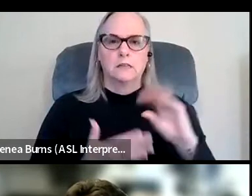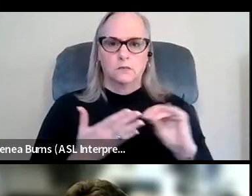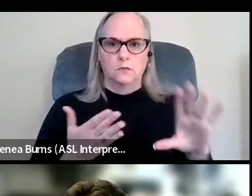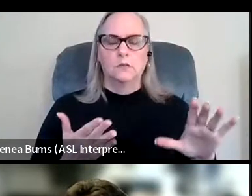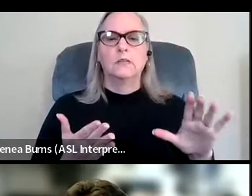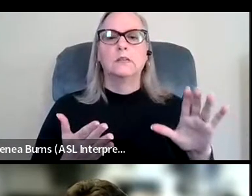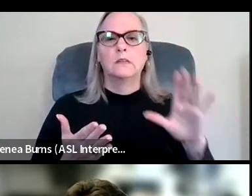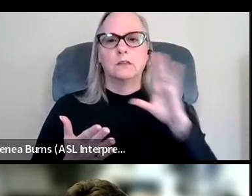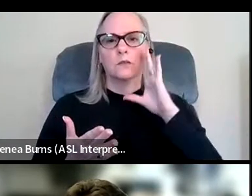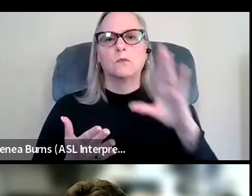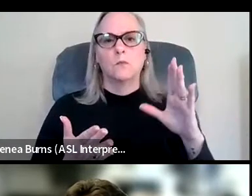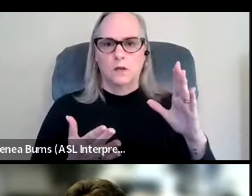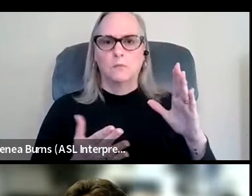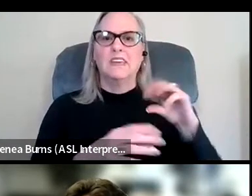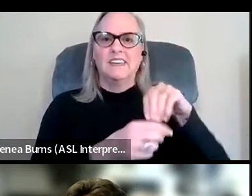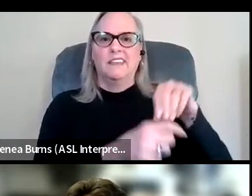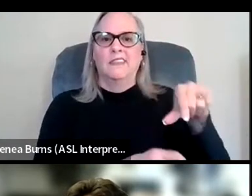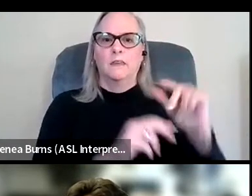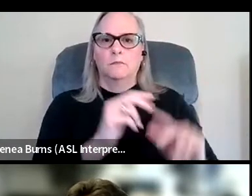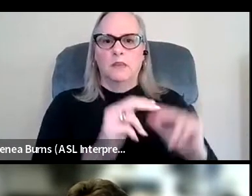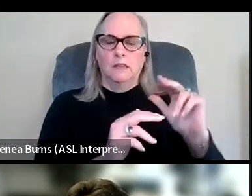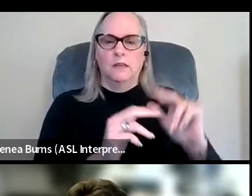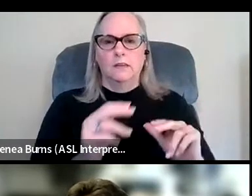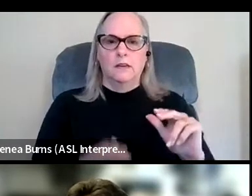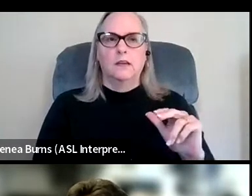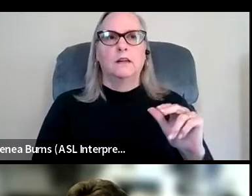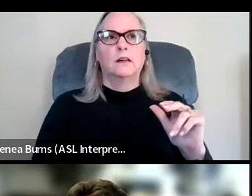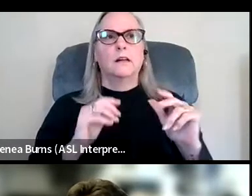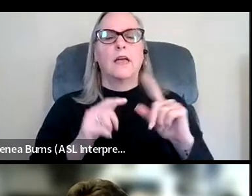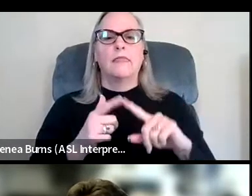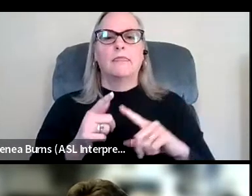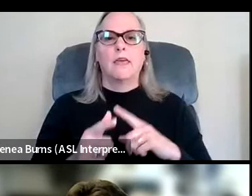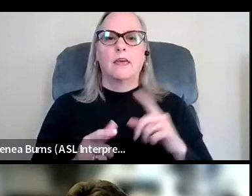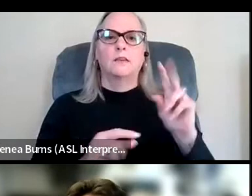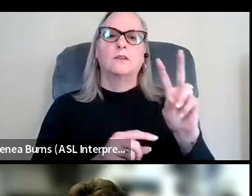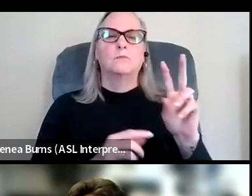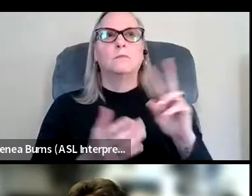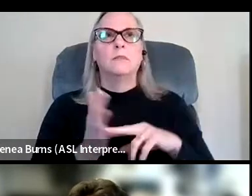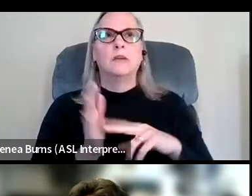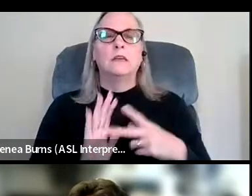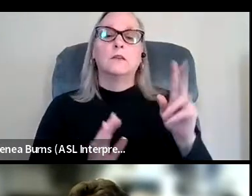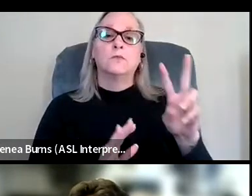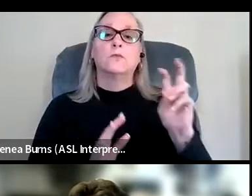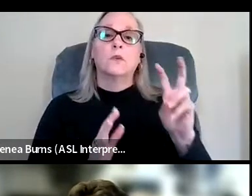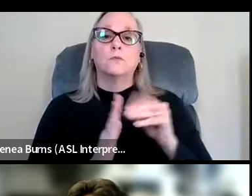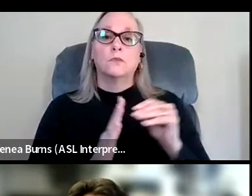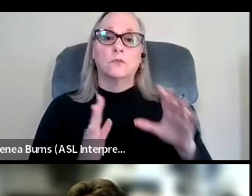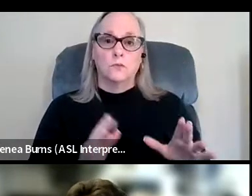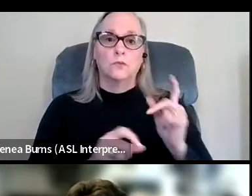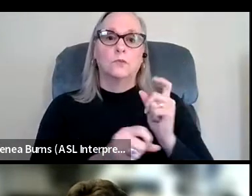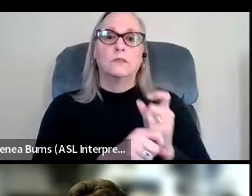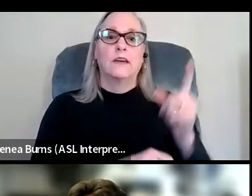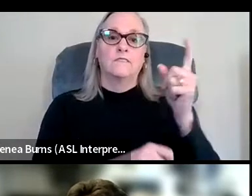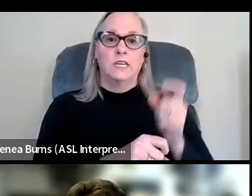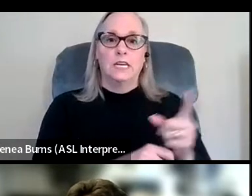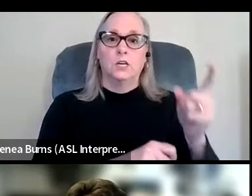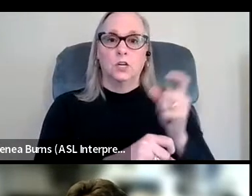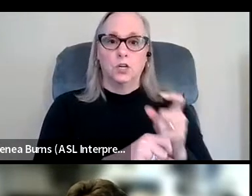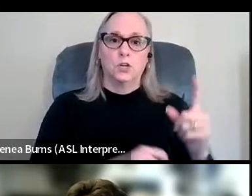will occupy the building gradually, 200 additional students per year over a period of 4 years.